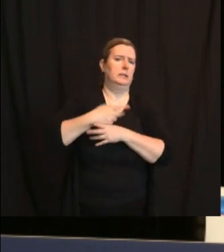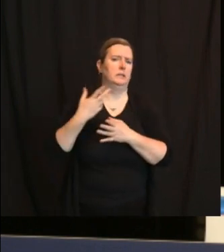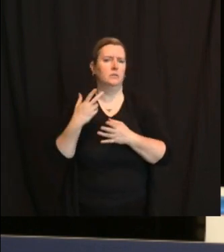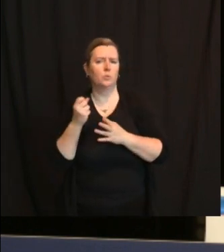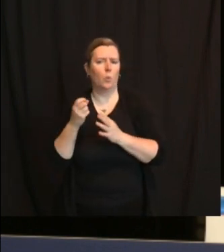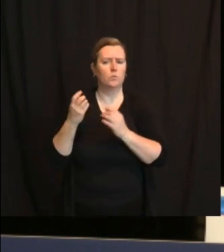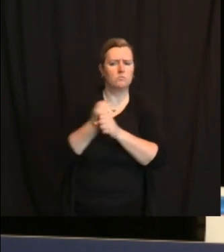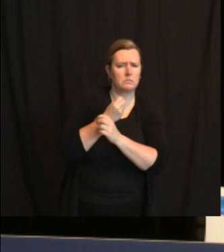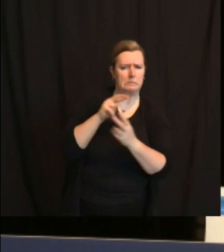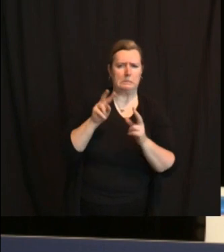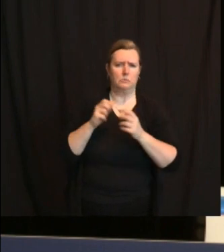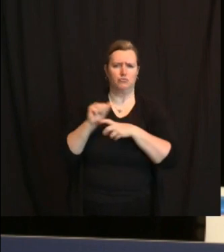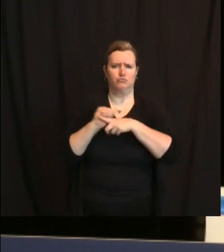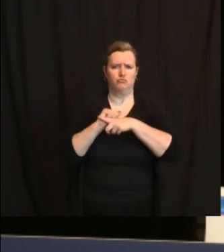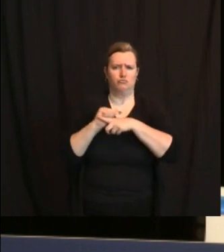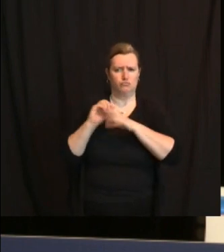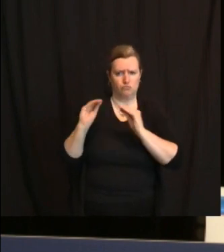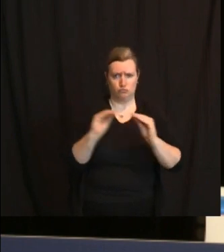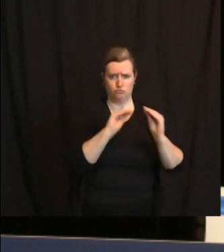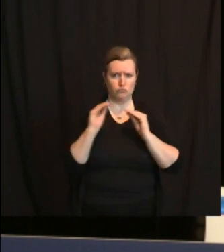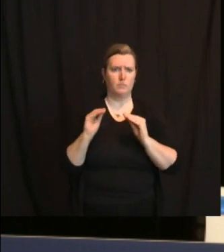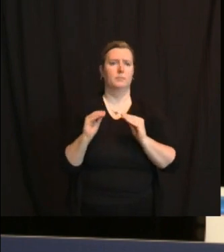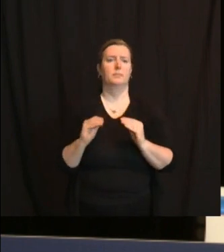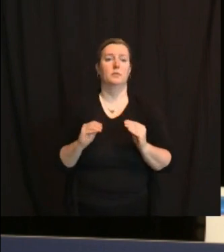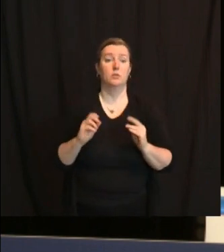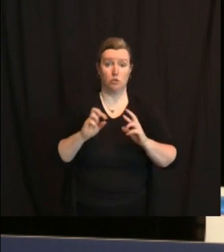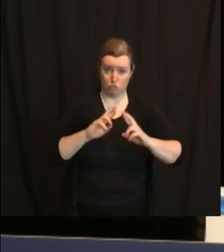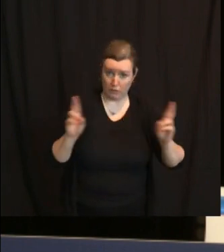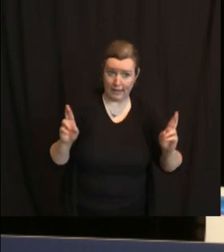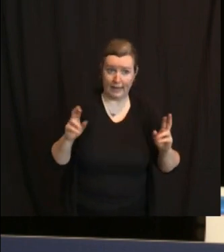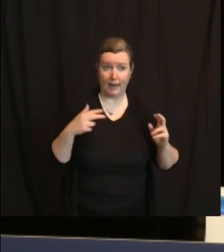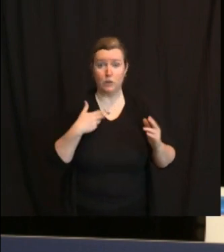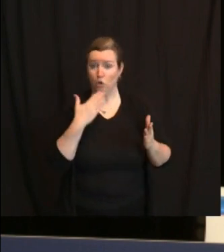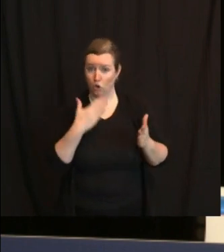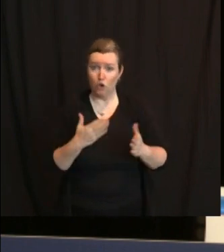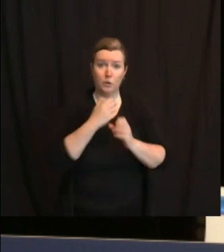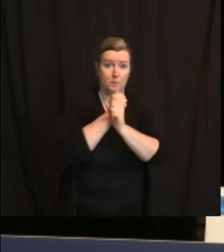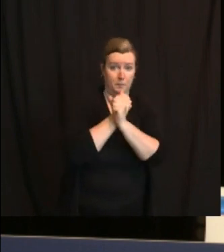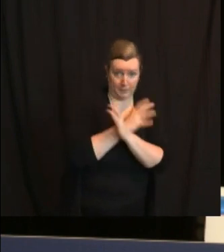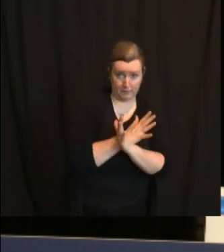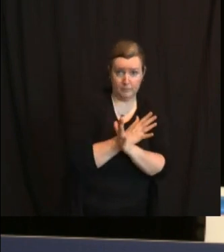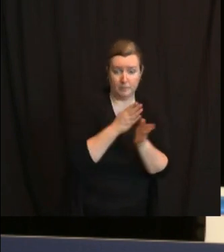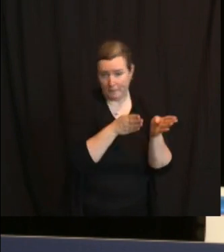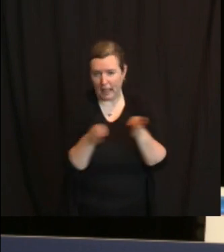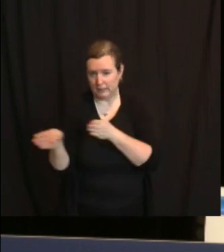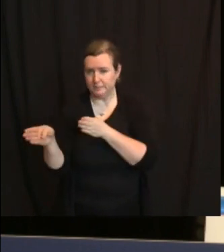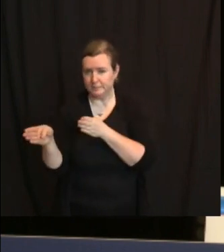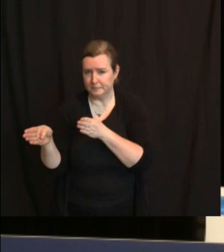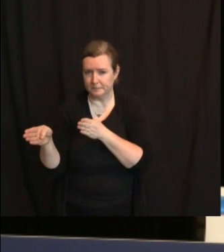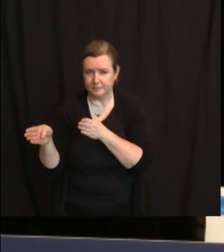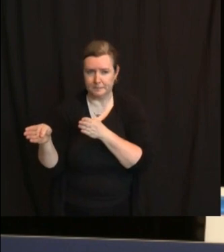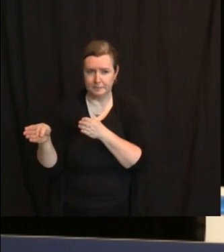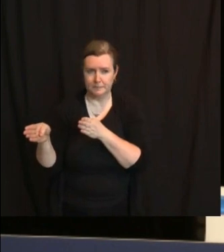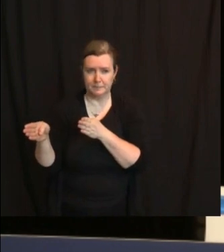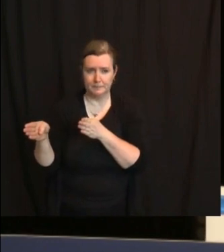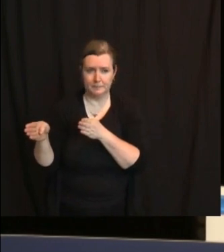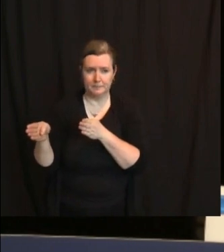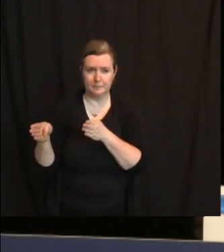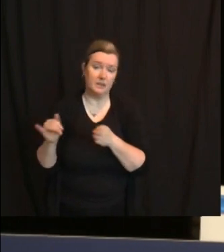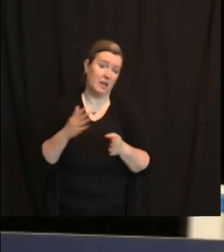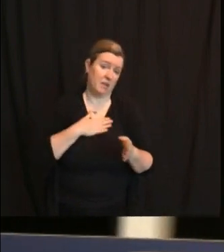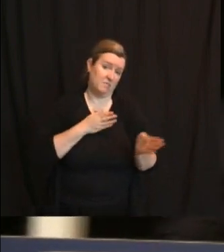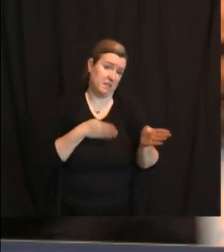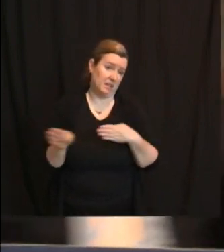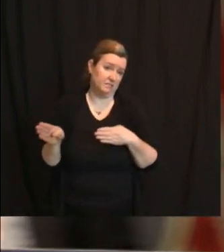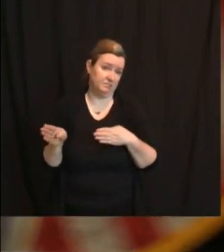And we'll be able to come back and have a plan in place for next Friday. And that's the way we're going to work that. Thank you, Governor. And my pleasure,